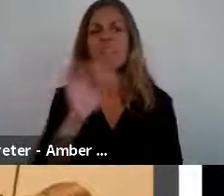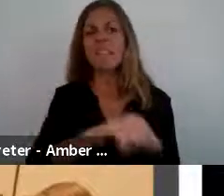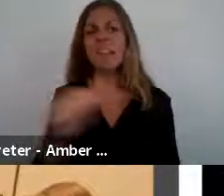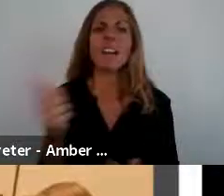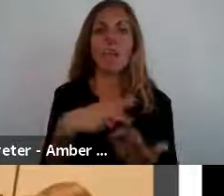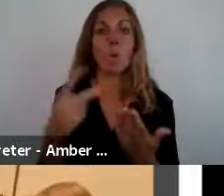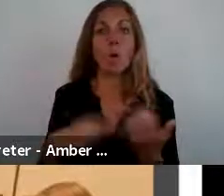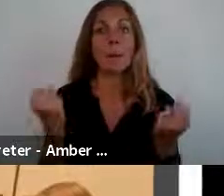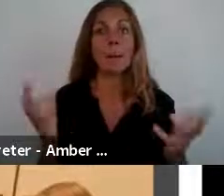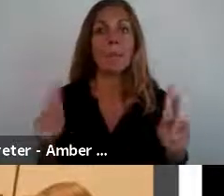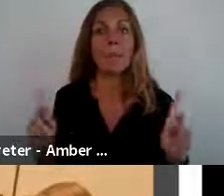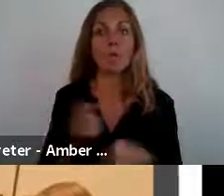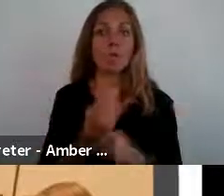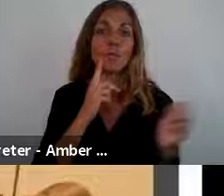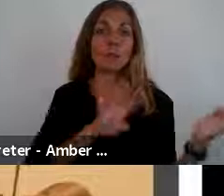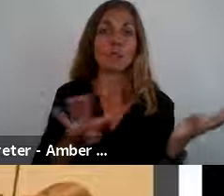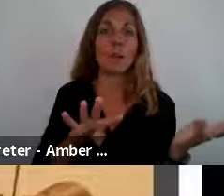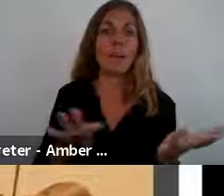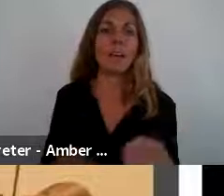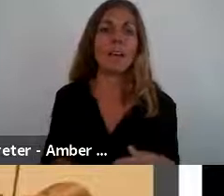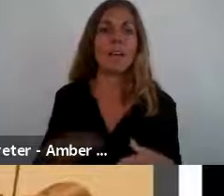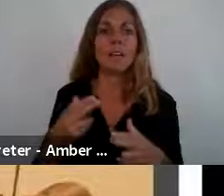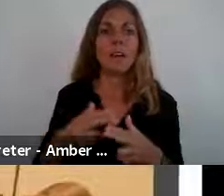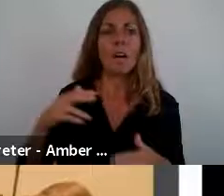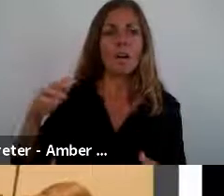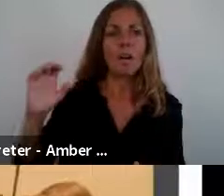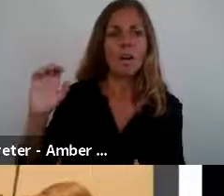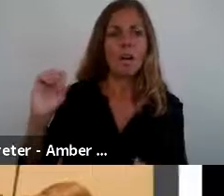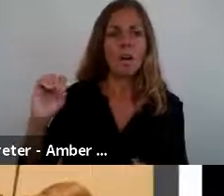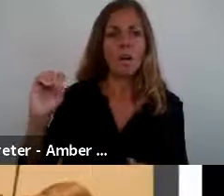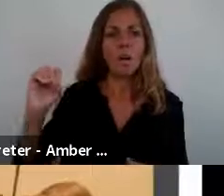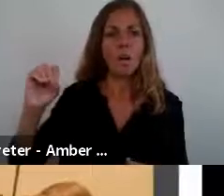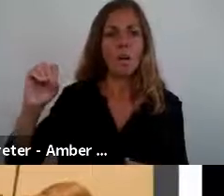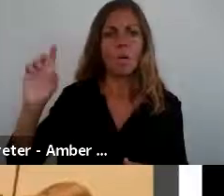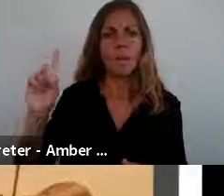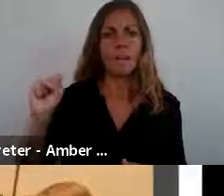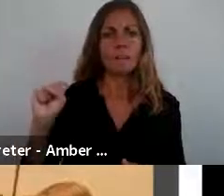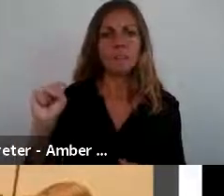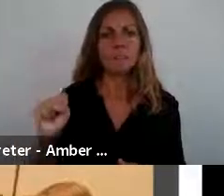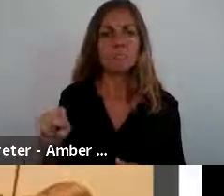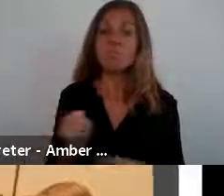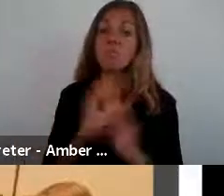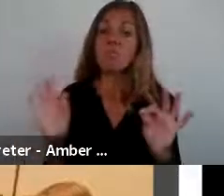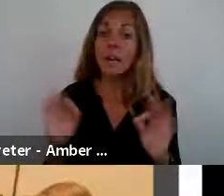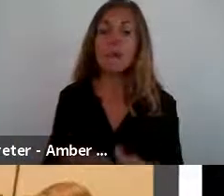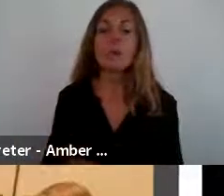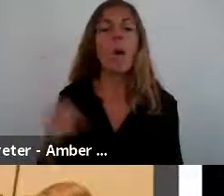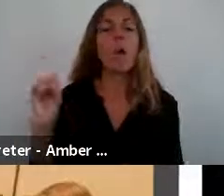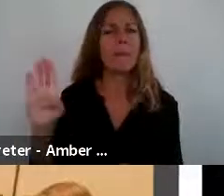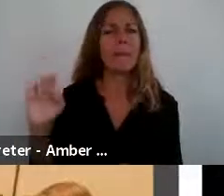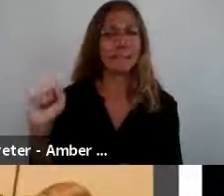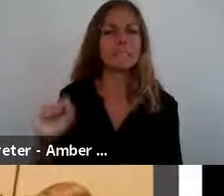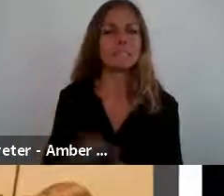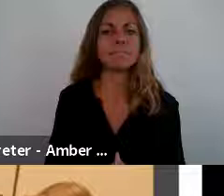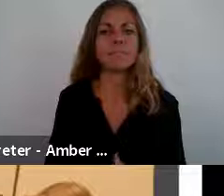people use for streaming. It's called OBS. It's freeware. You download it. And this one has an interesting feature where you